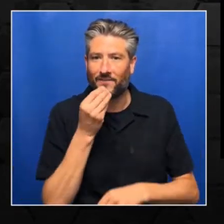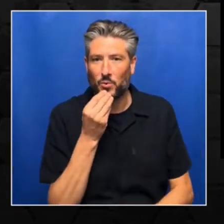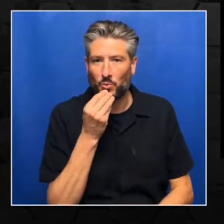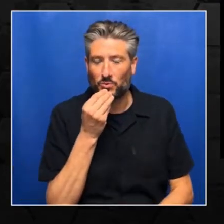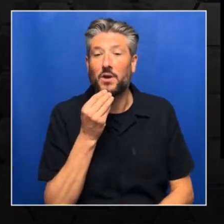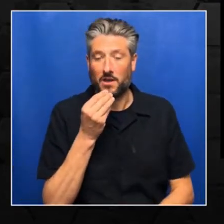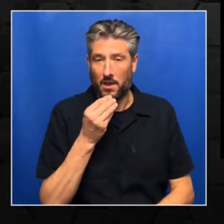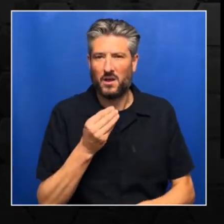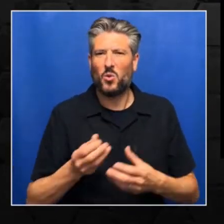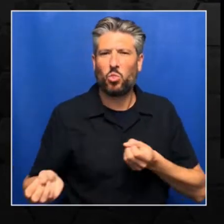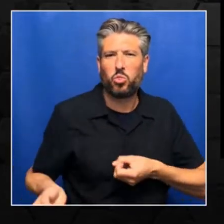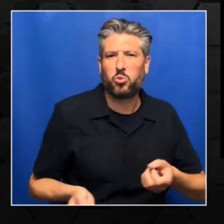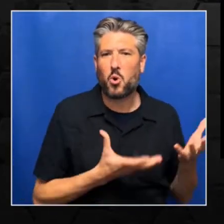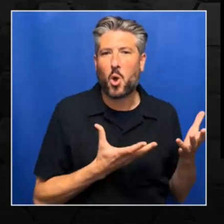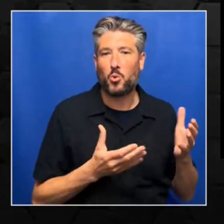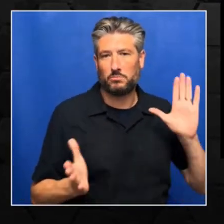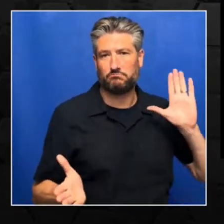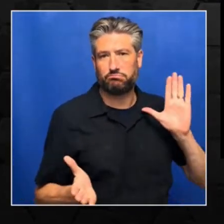less.